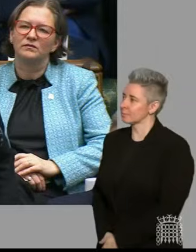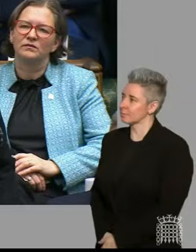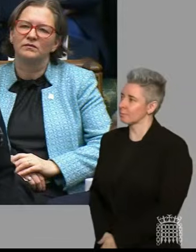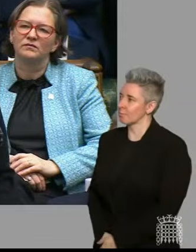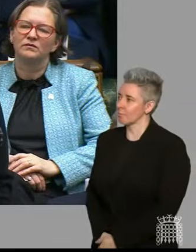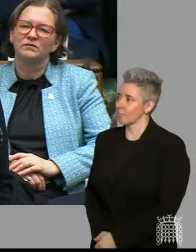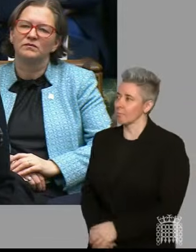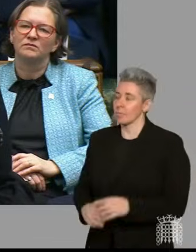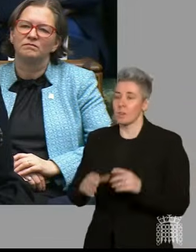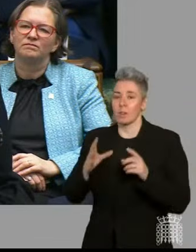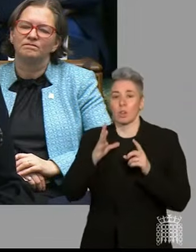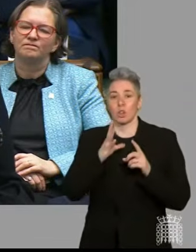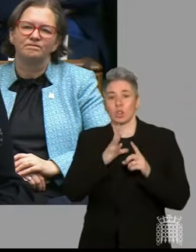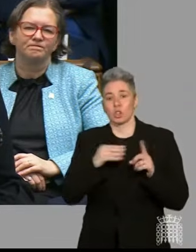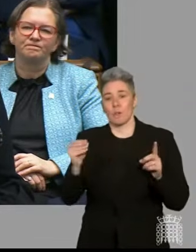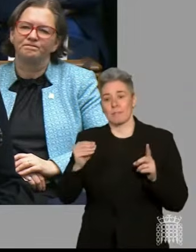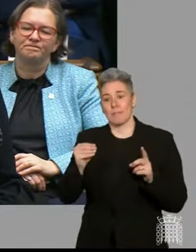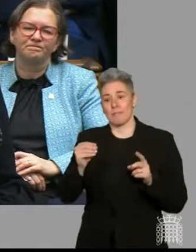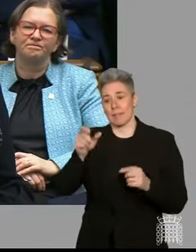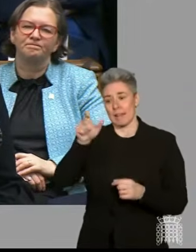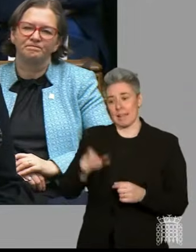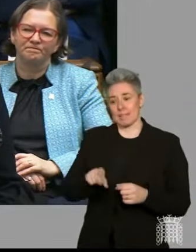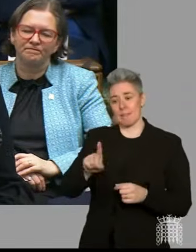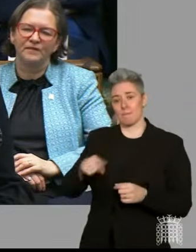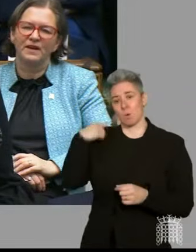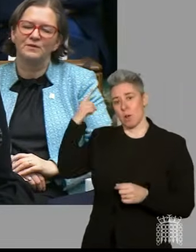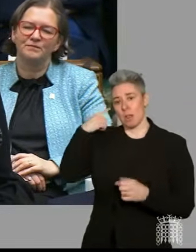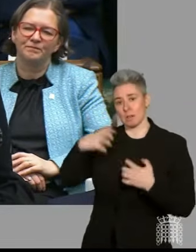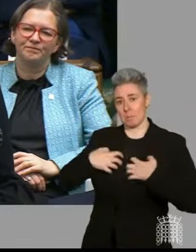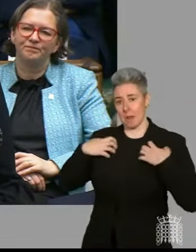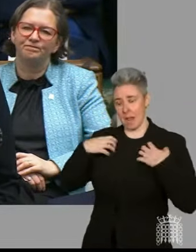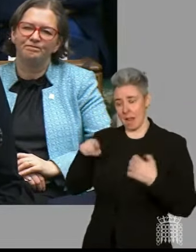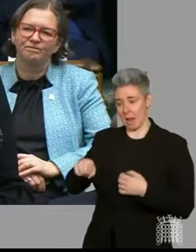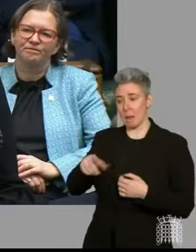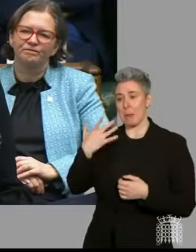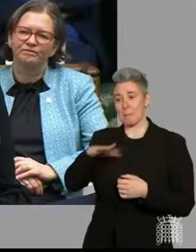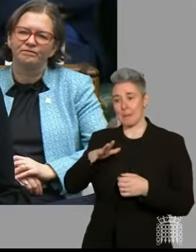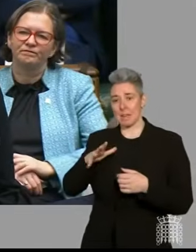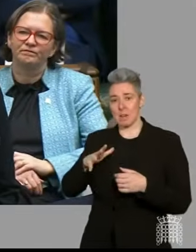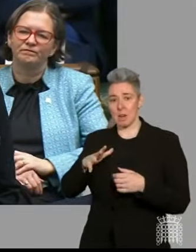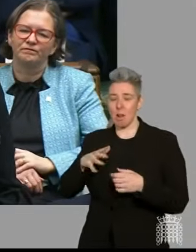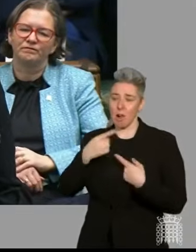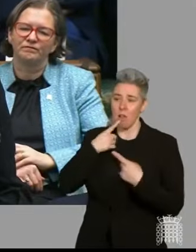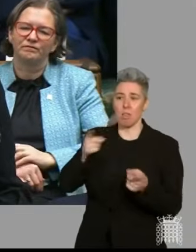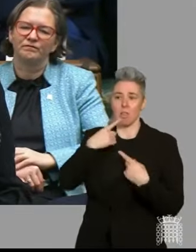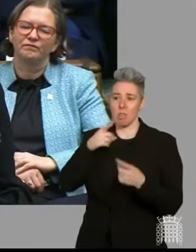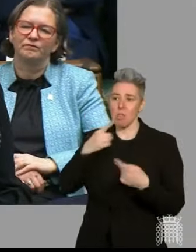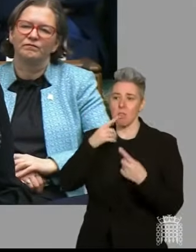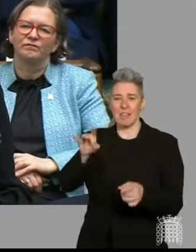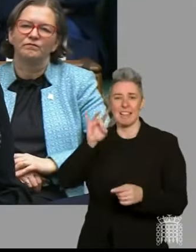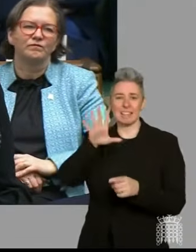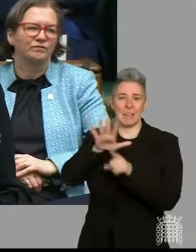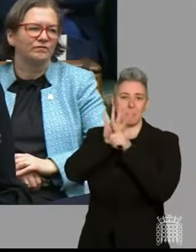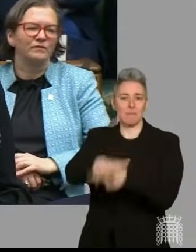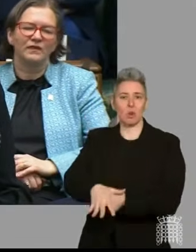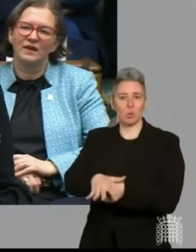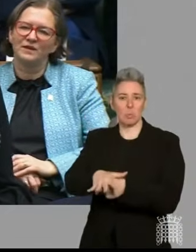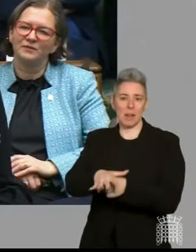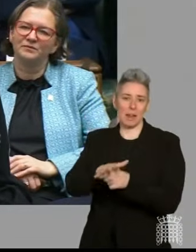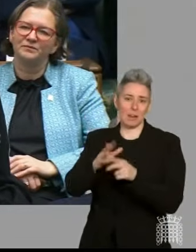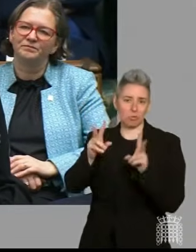has promoted Islamophobic tropes online, Shame on her. endorsed the beliefs of Enoch